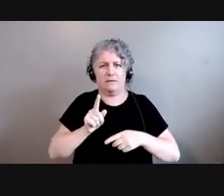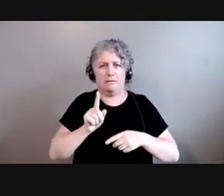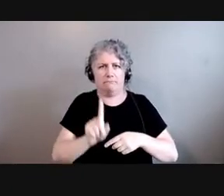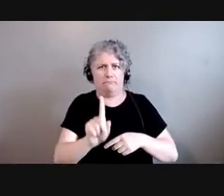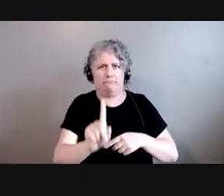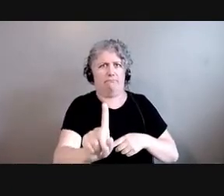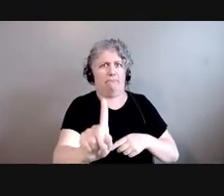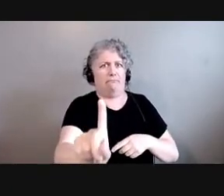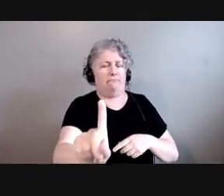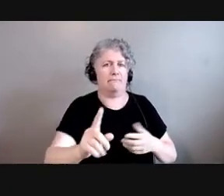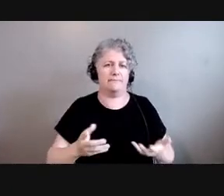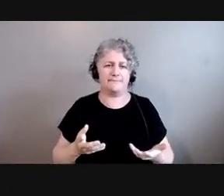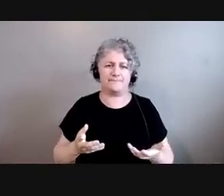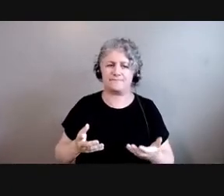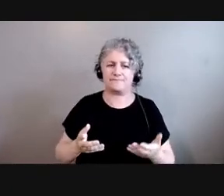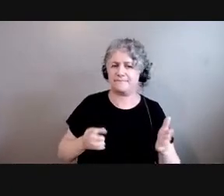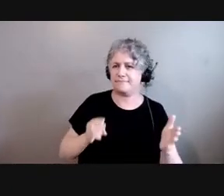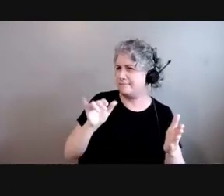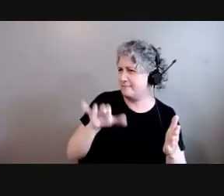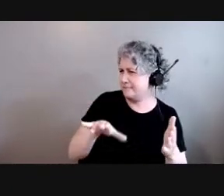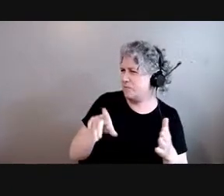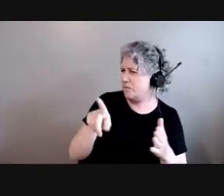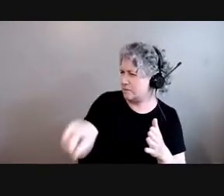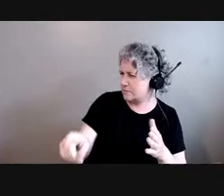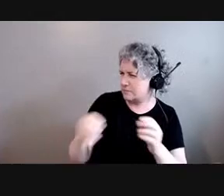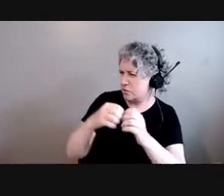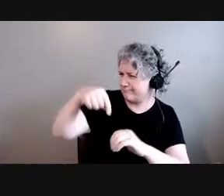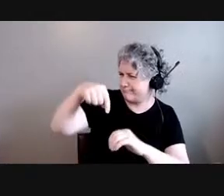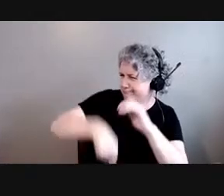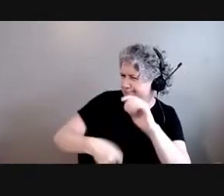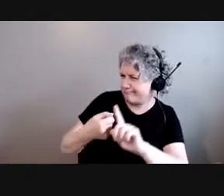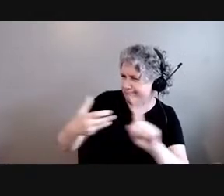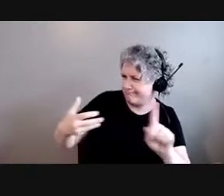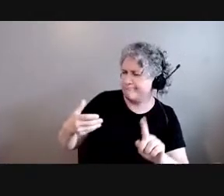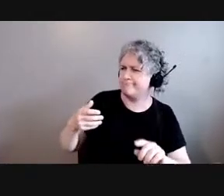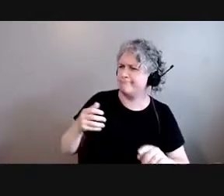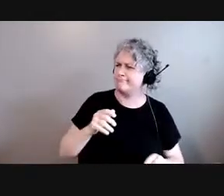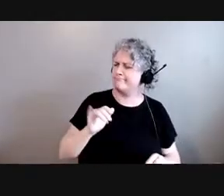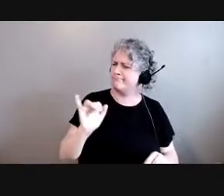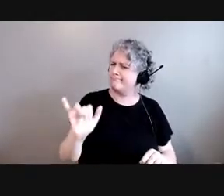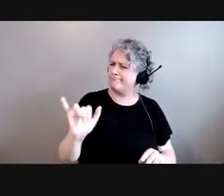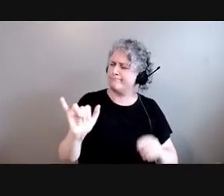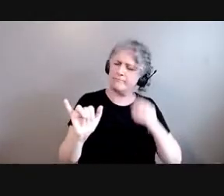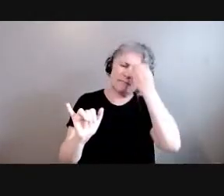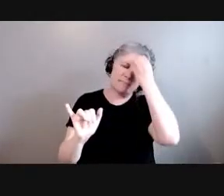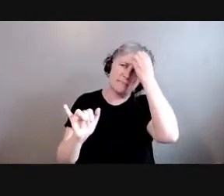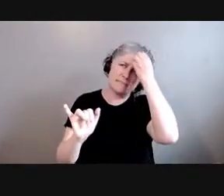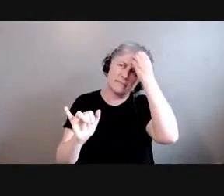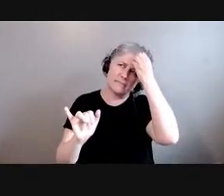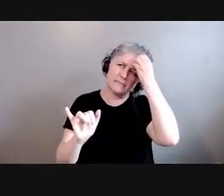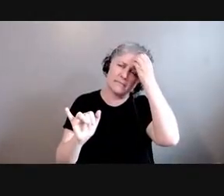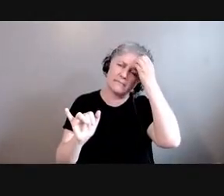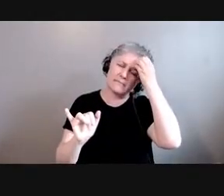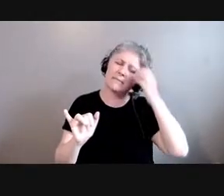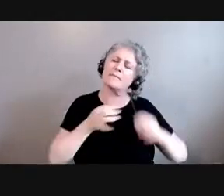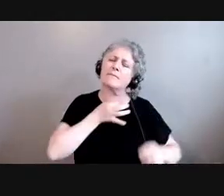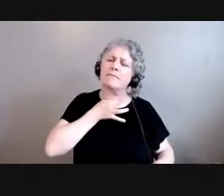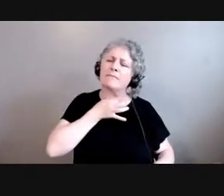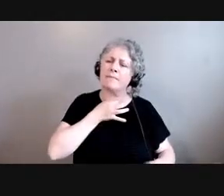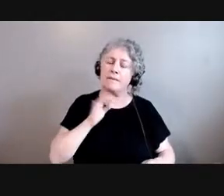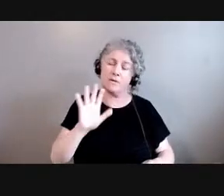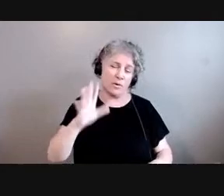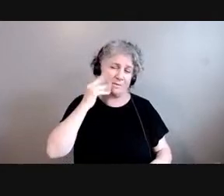And okay, I'm gonna dig a little bit deeper on exactly that point, Heather. What would you say, based on